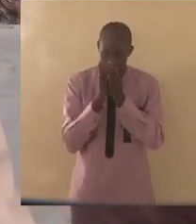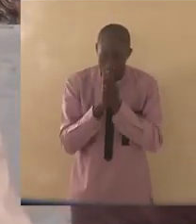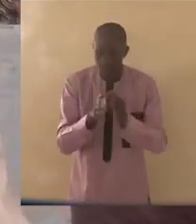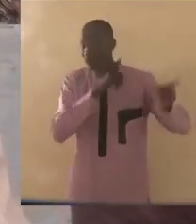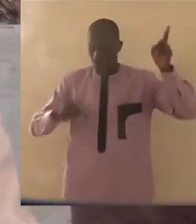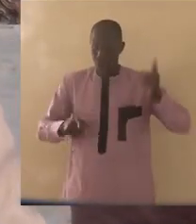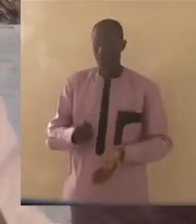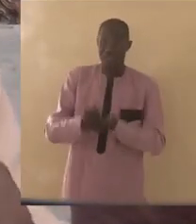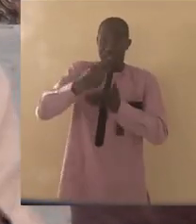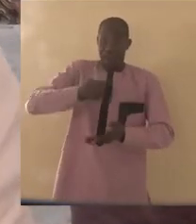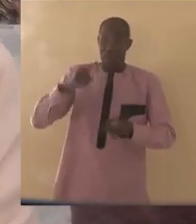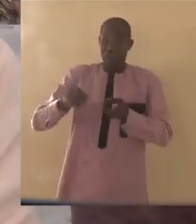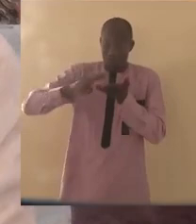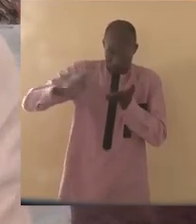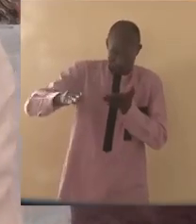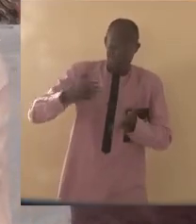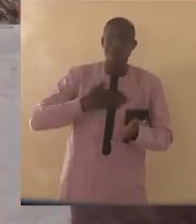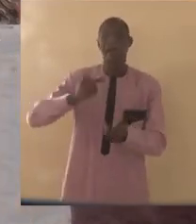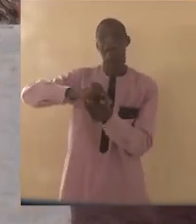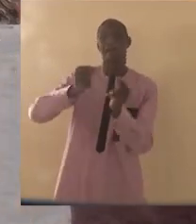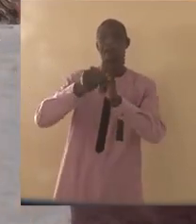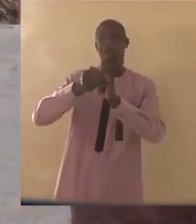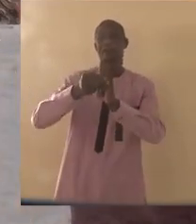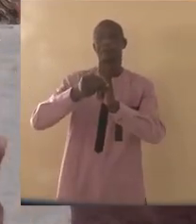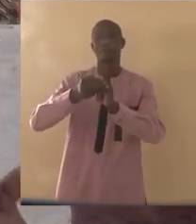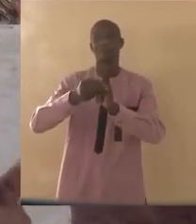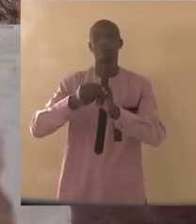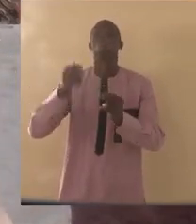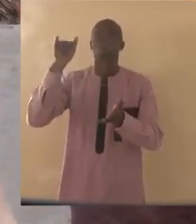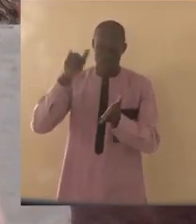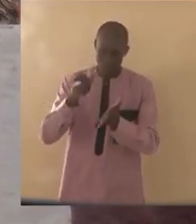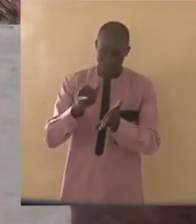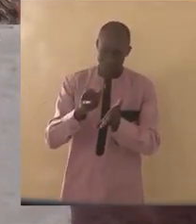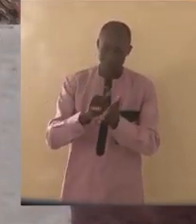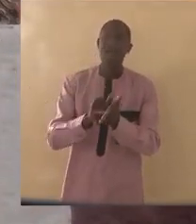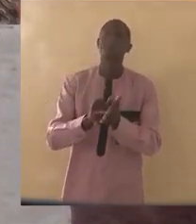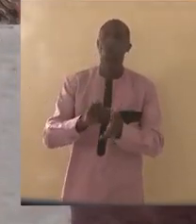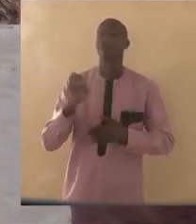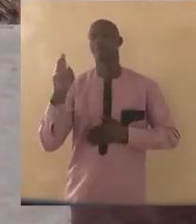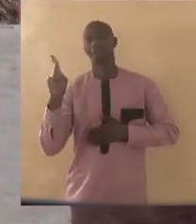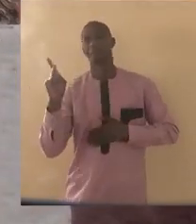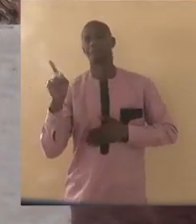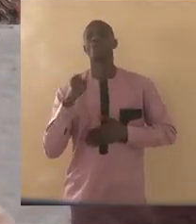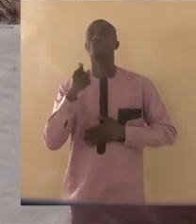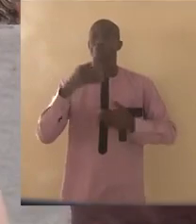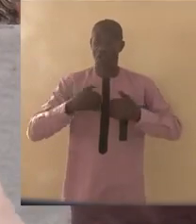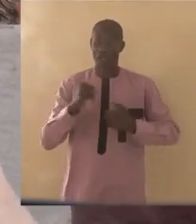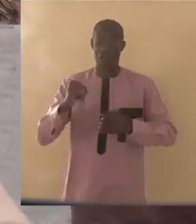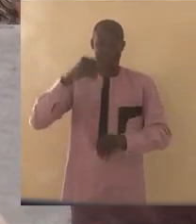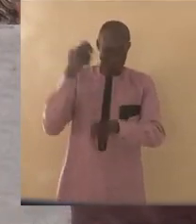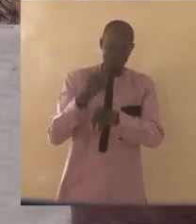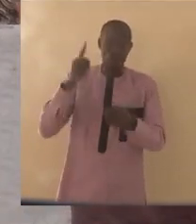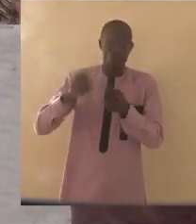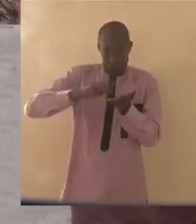is, Lord, help me to forgive my neighbor. Help me to forgive. That's another. You're